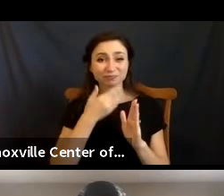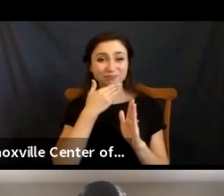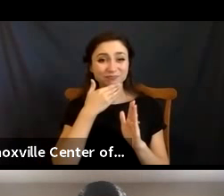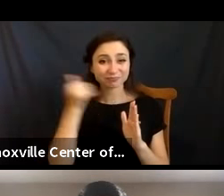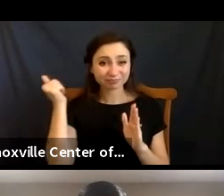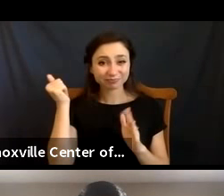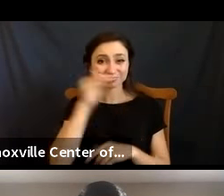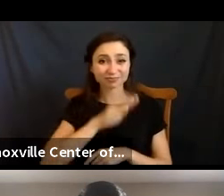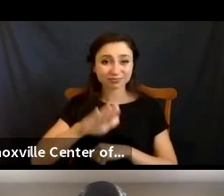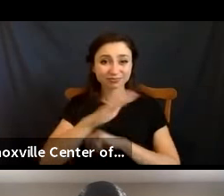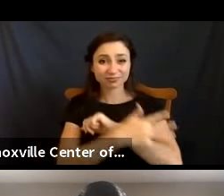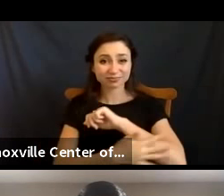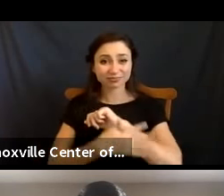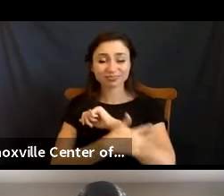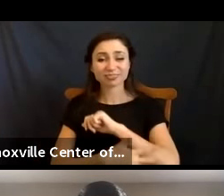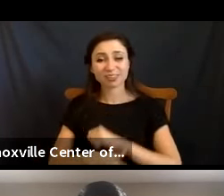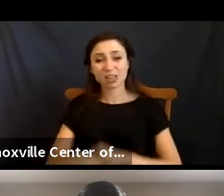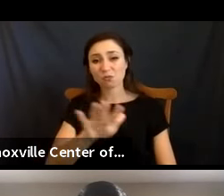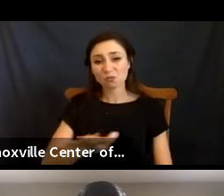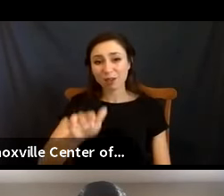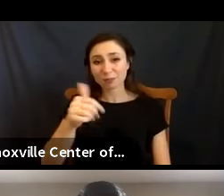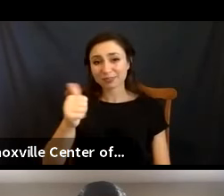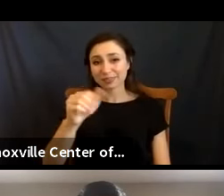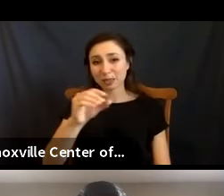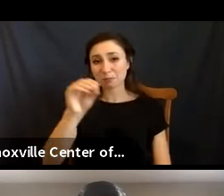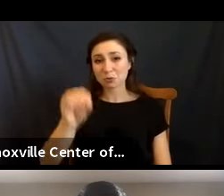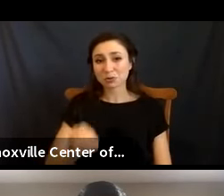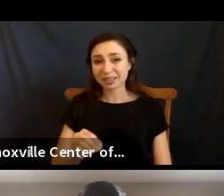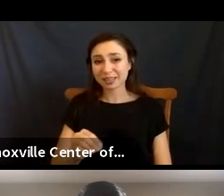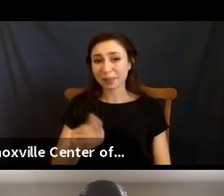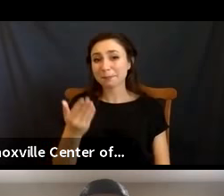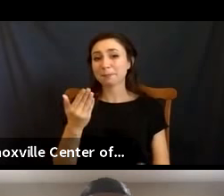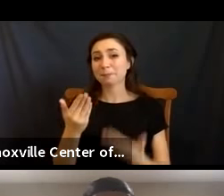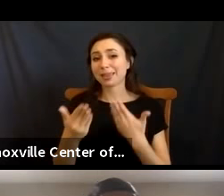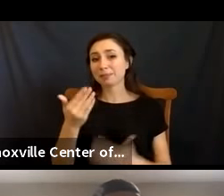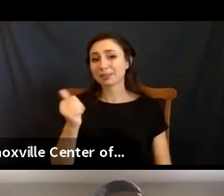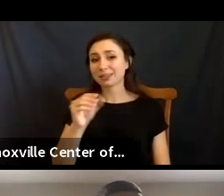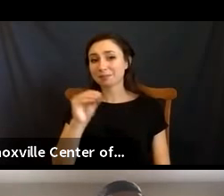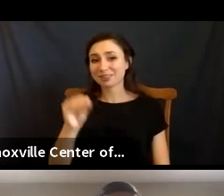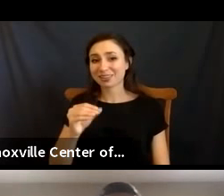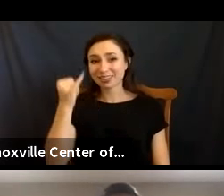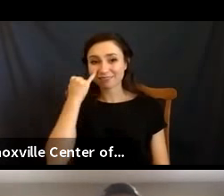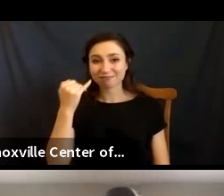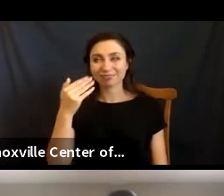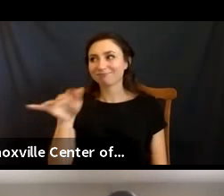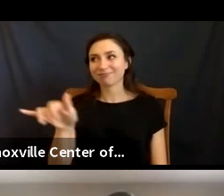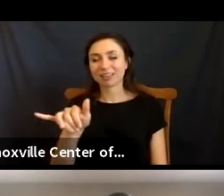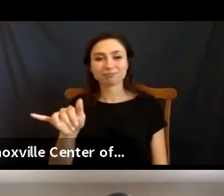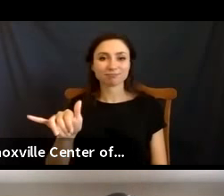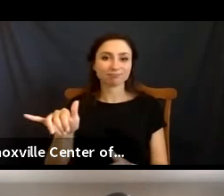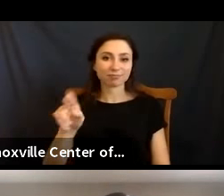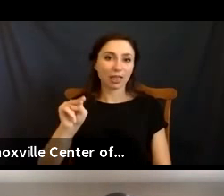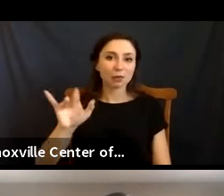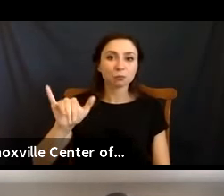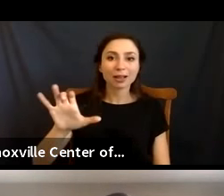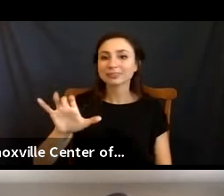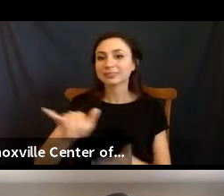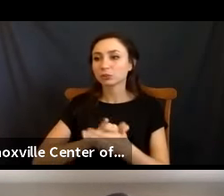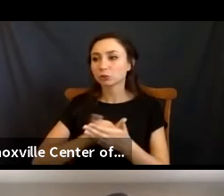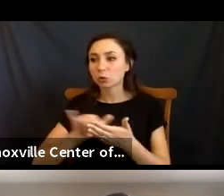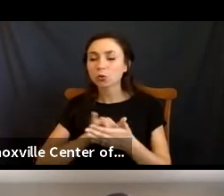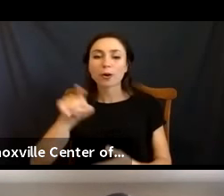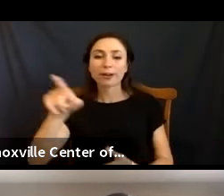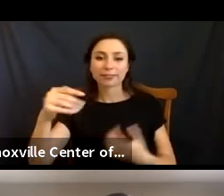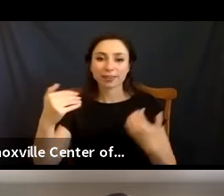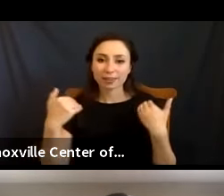entire country, it's maybe 10%. Certainly some places that have higher, like probably New York City, the Boston area, but arguably